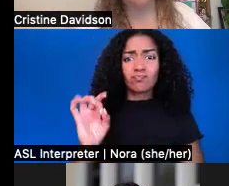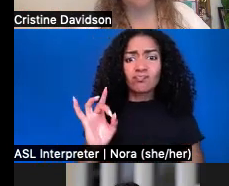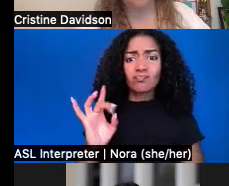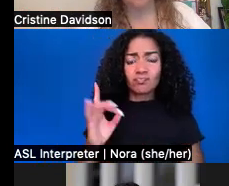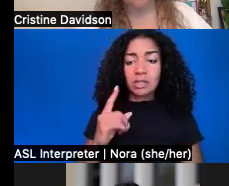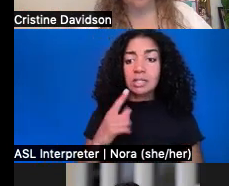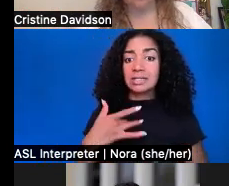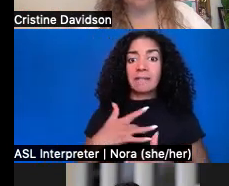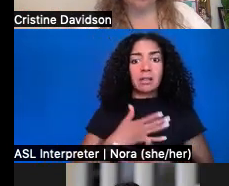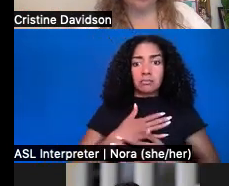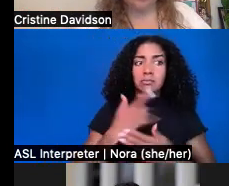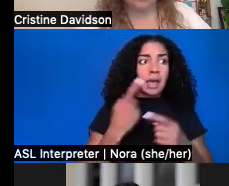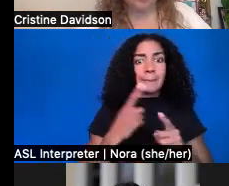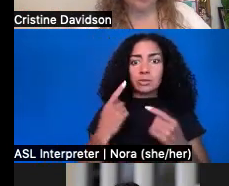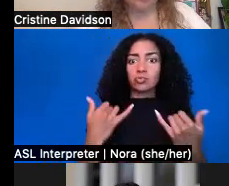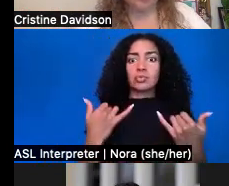land-based people